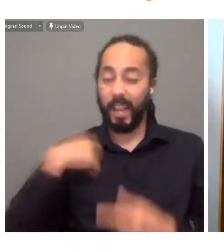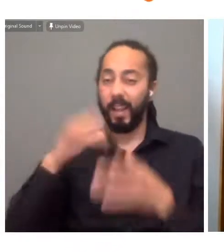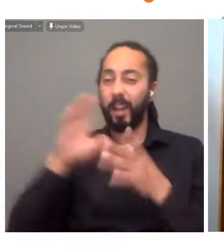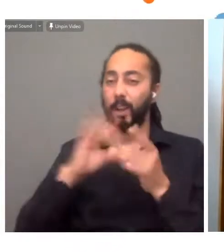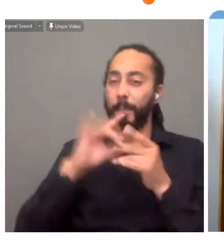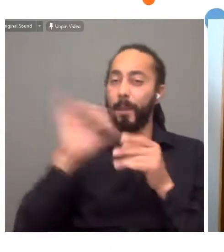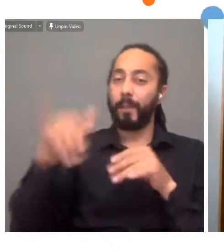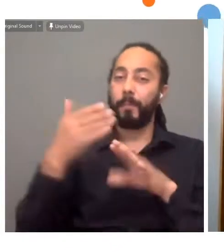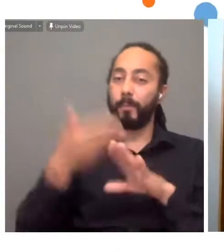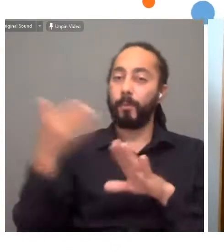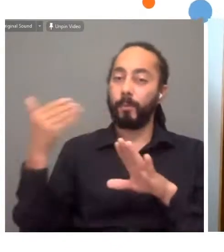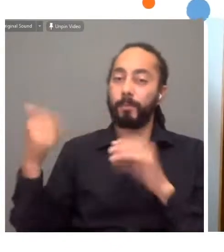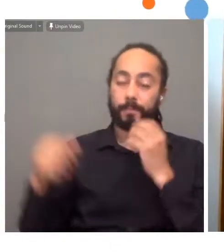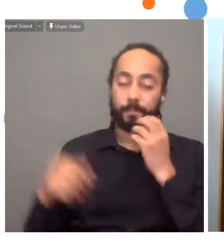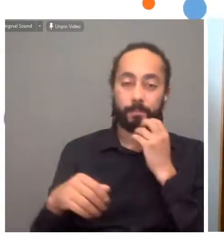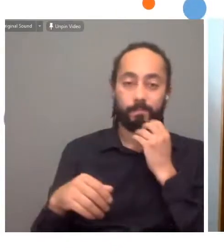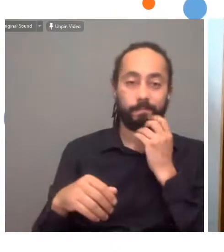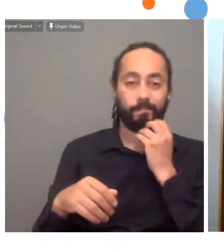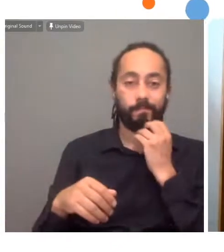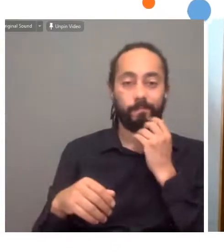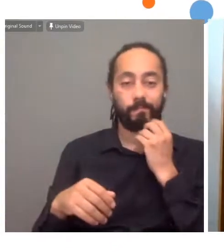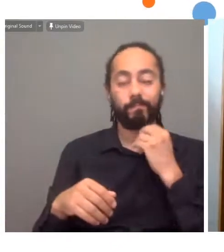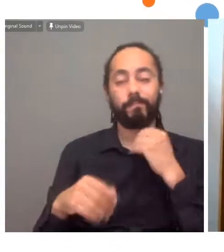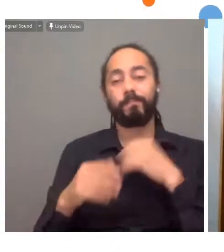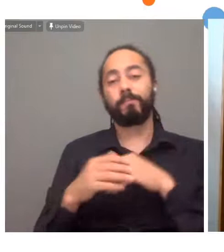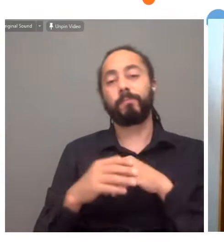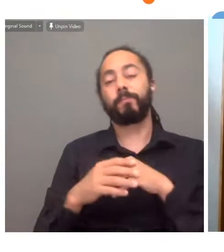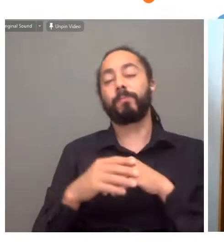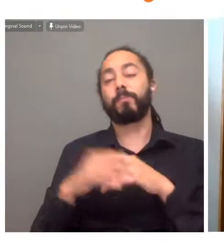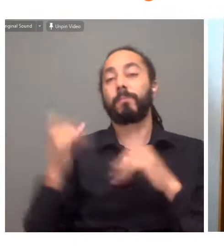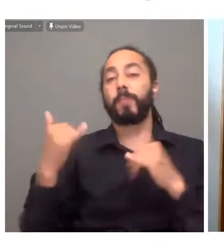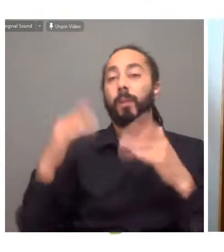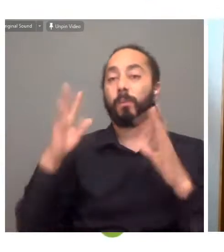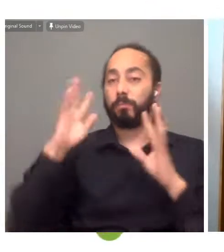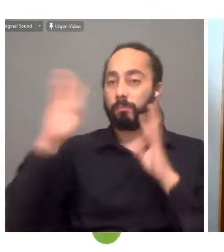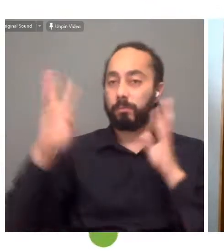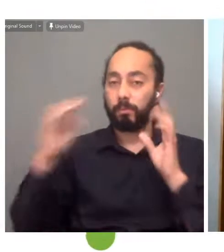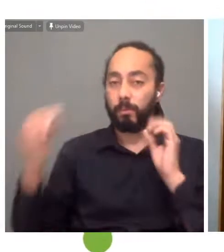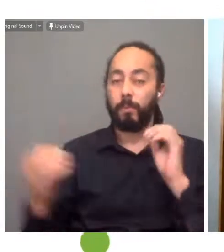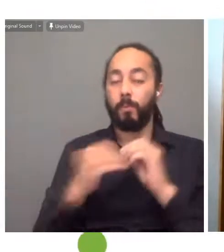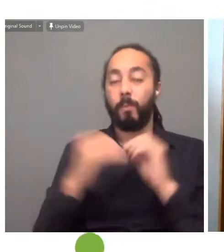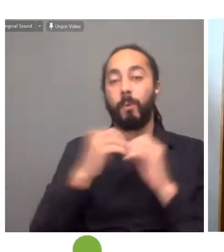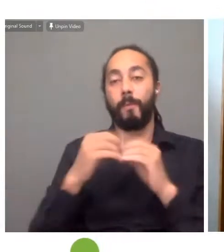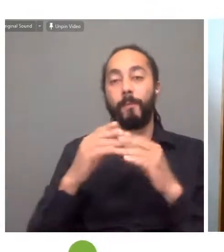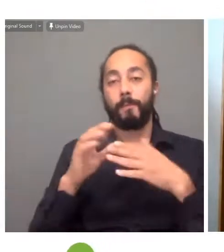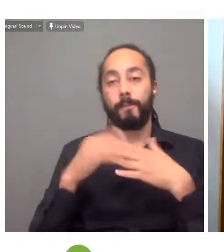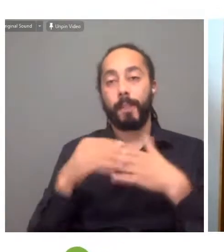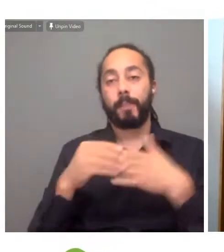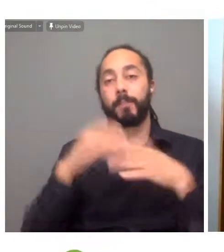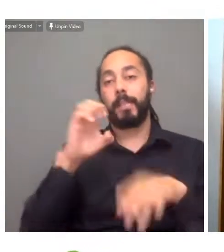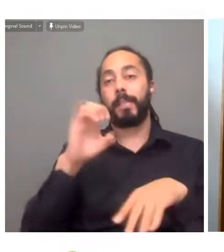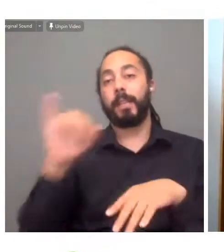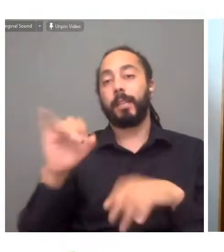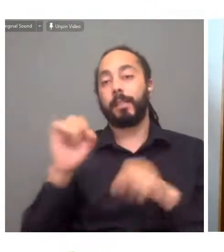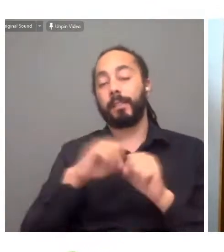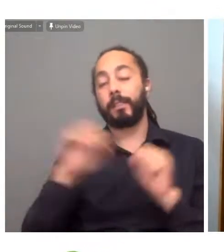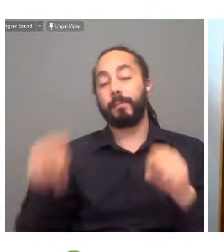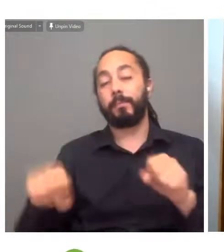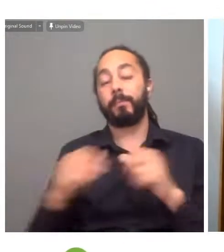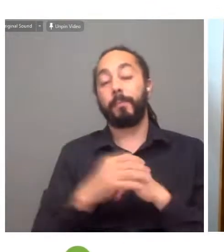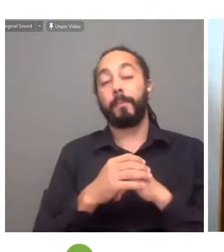So we're coming up with a way more flexible EI system, but we've also